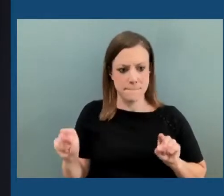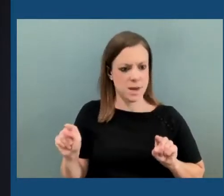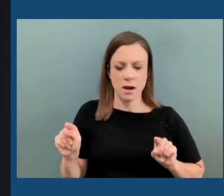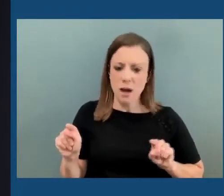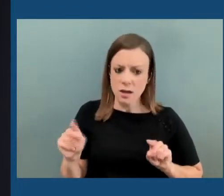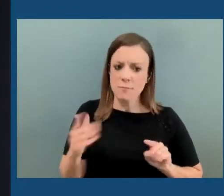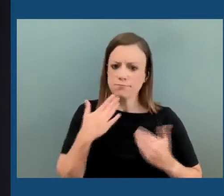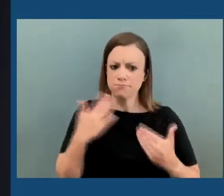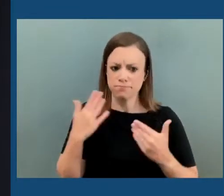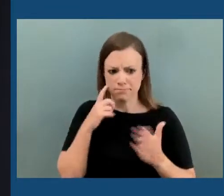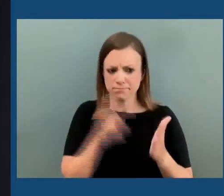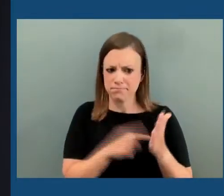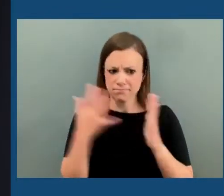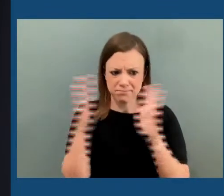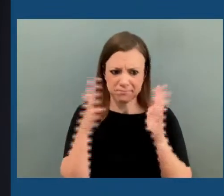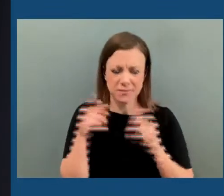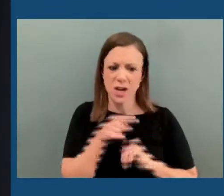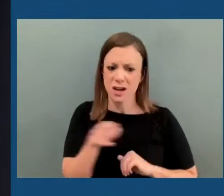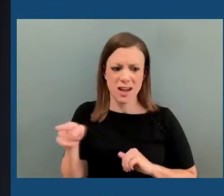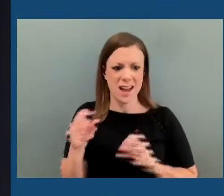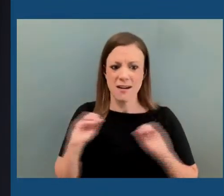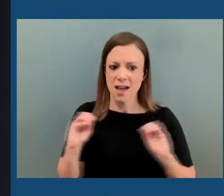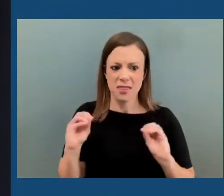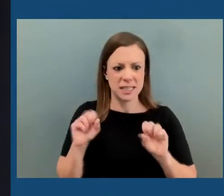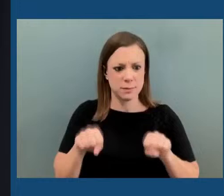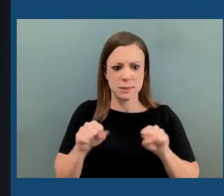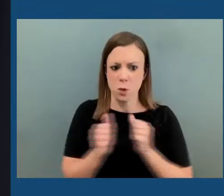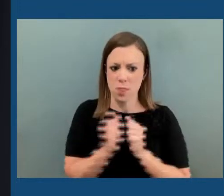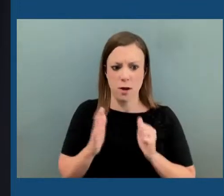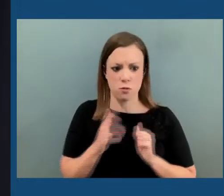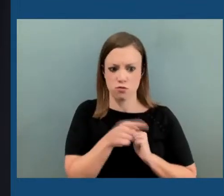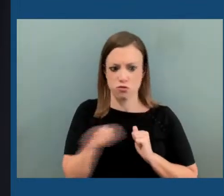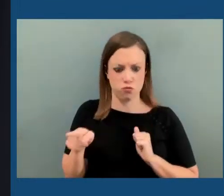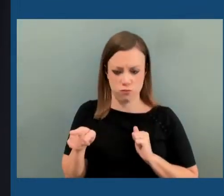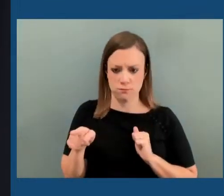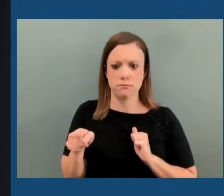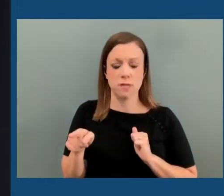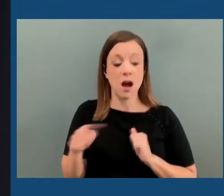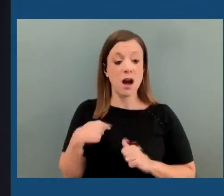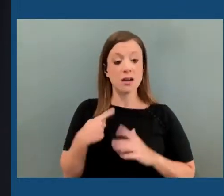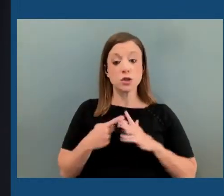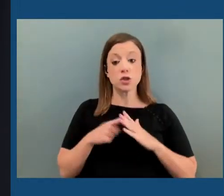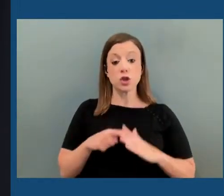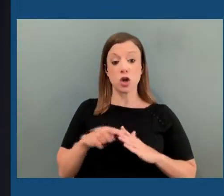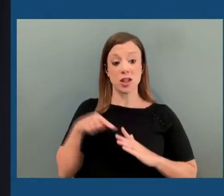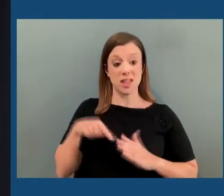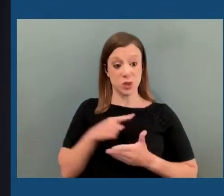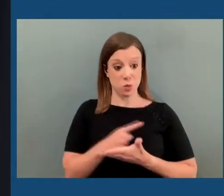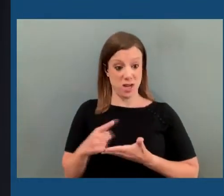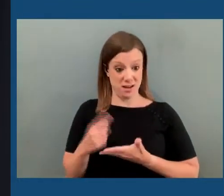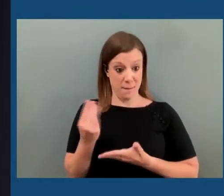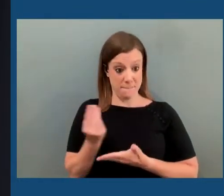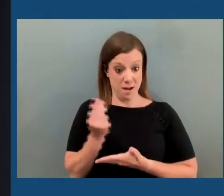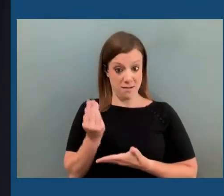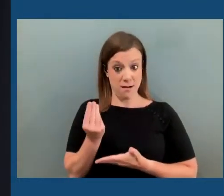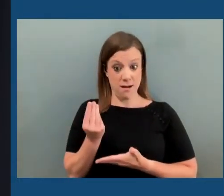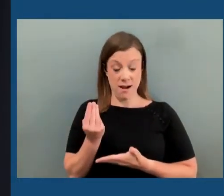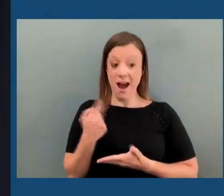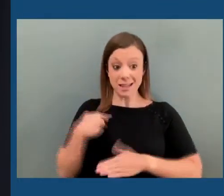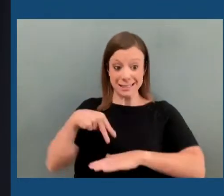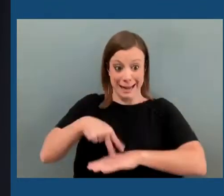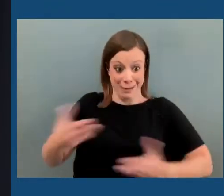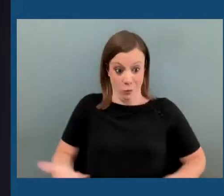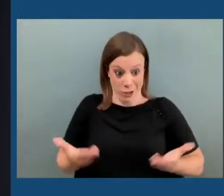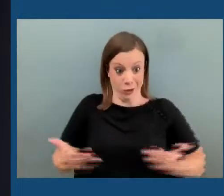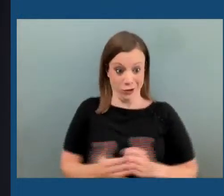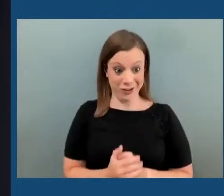without their help and support. And I want to say, I started the week out this past Monday, standing pretty much right here at